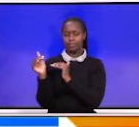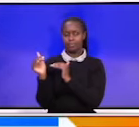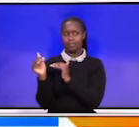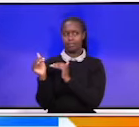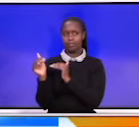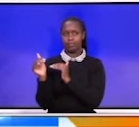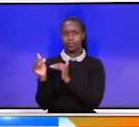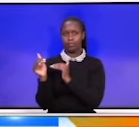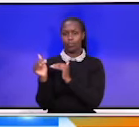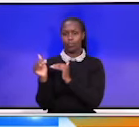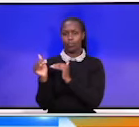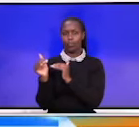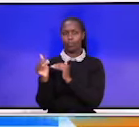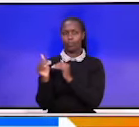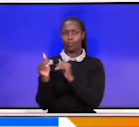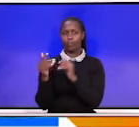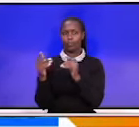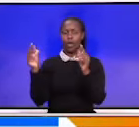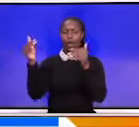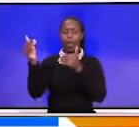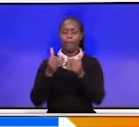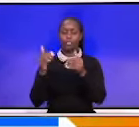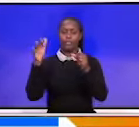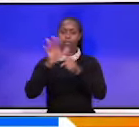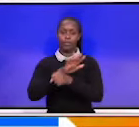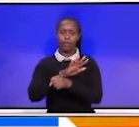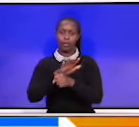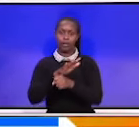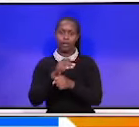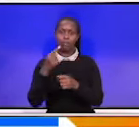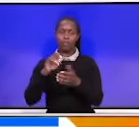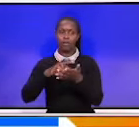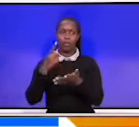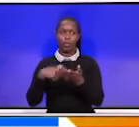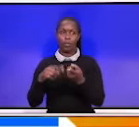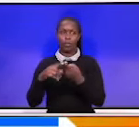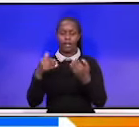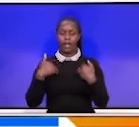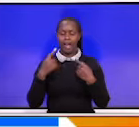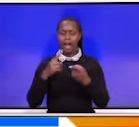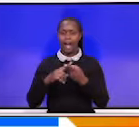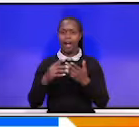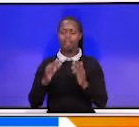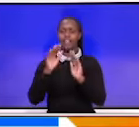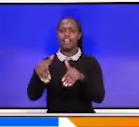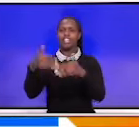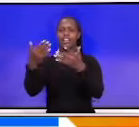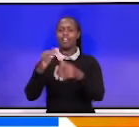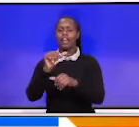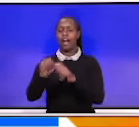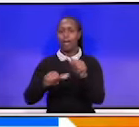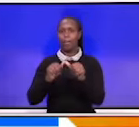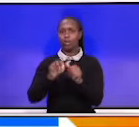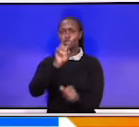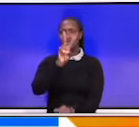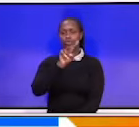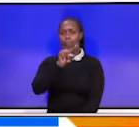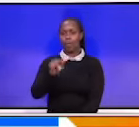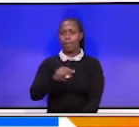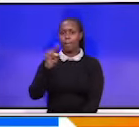almost forfeiting about 82 million Kenya shillings on this particular